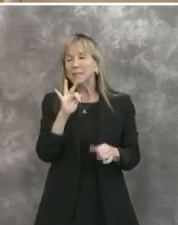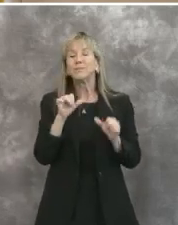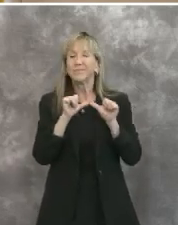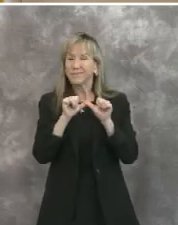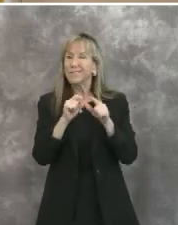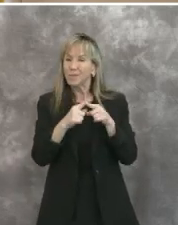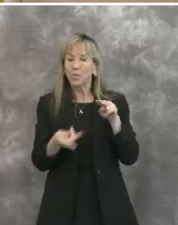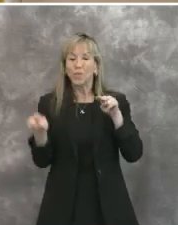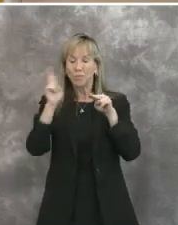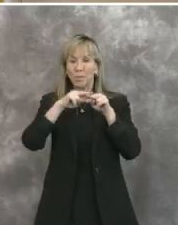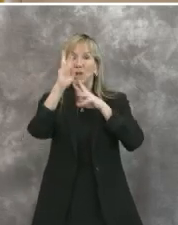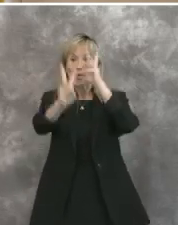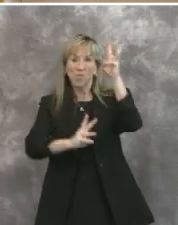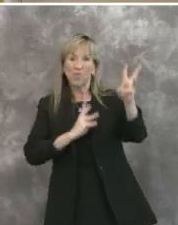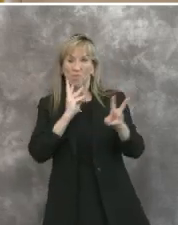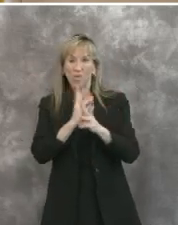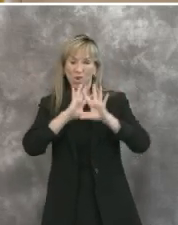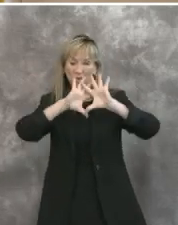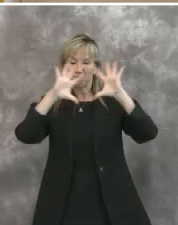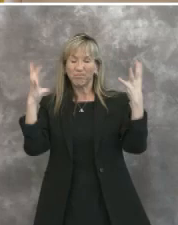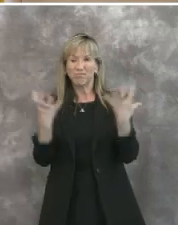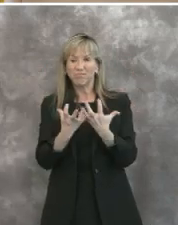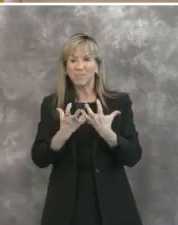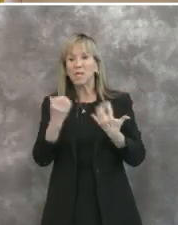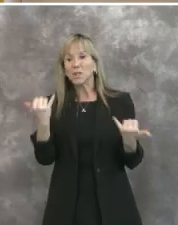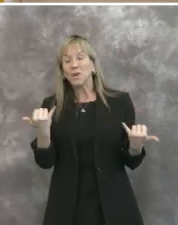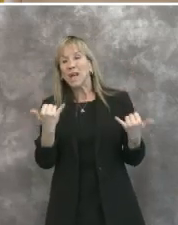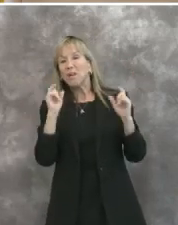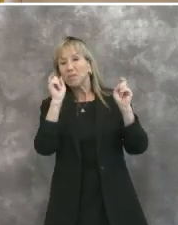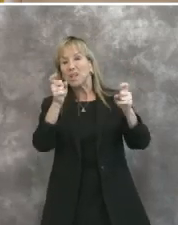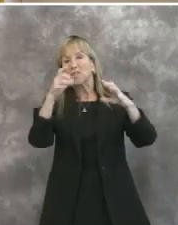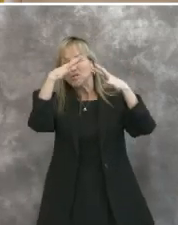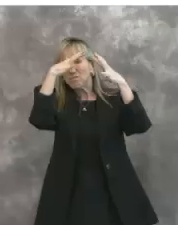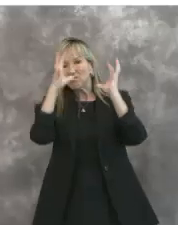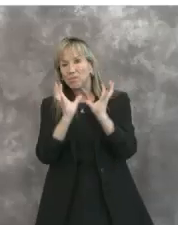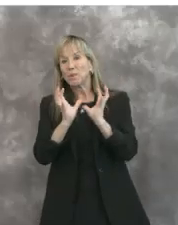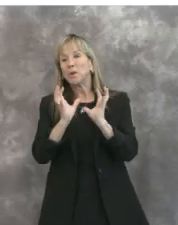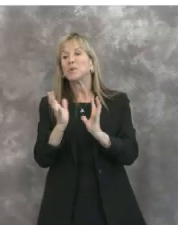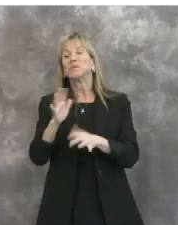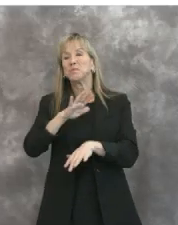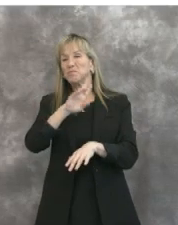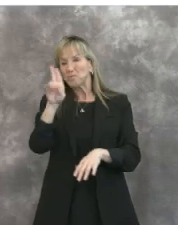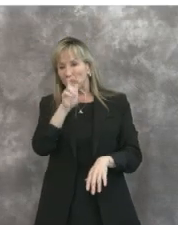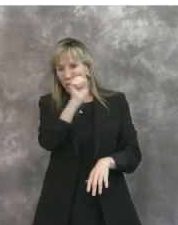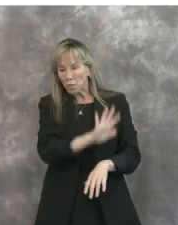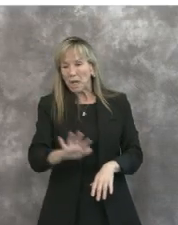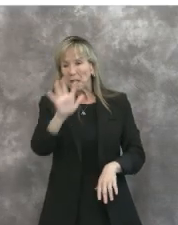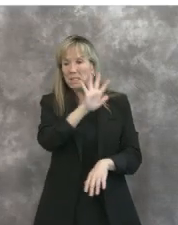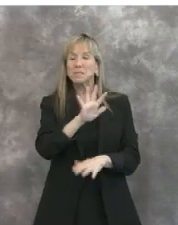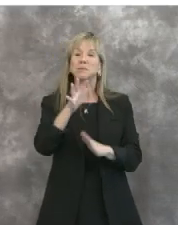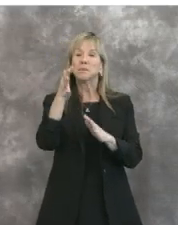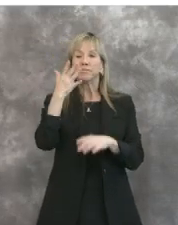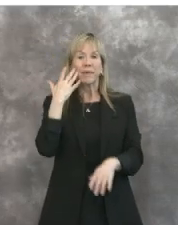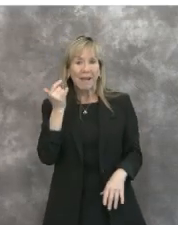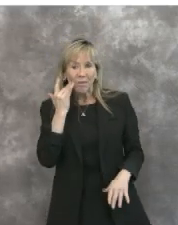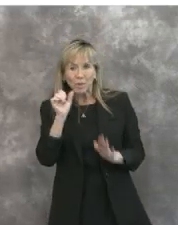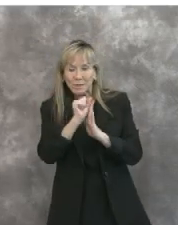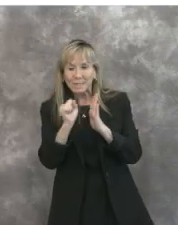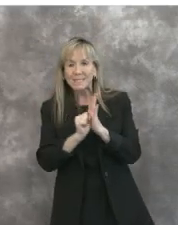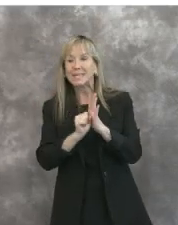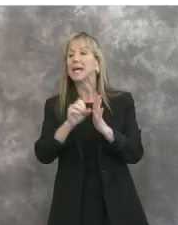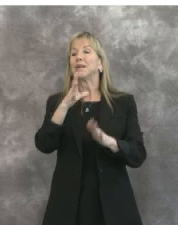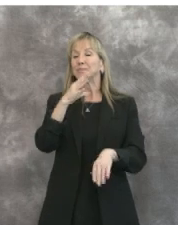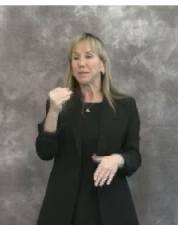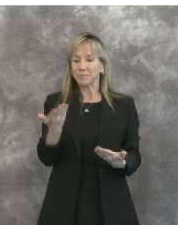increase worldwide. Regarding the global, national, and state statistics, based on data from the Johns Hopkins